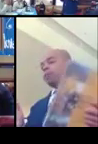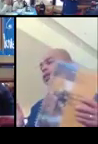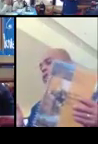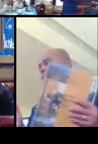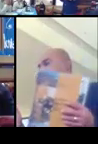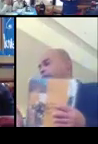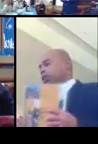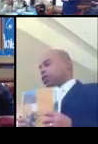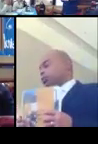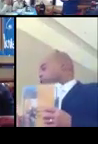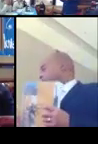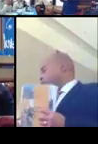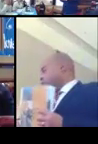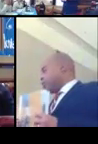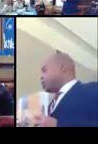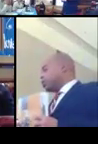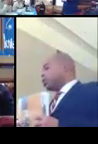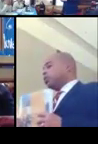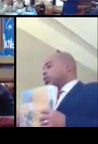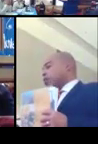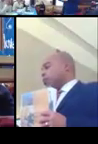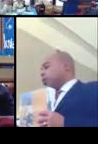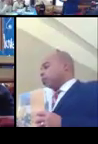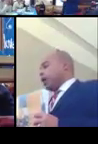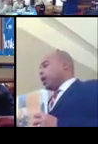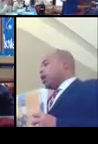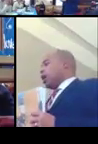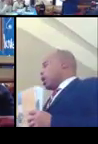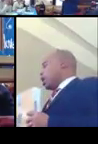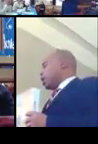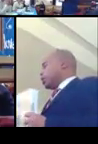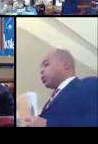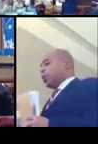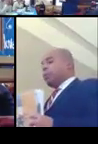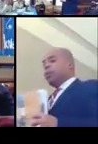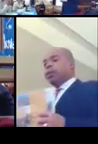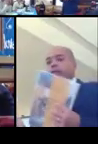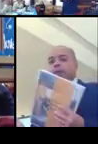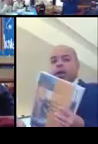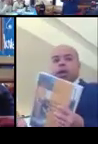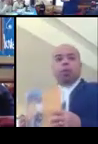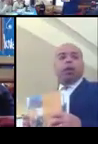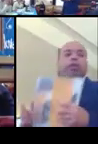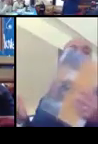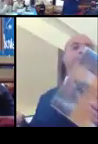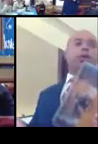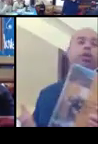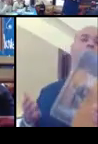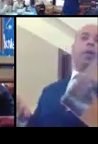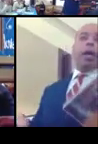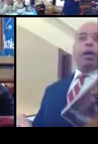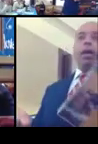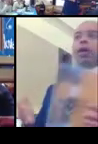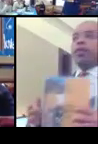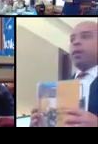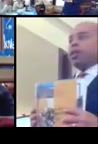our comprehensive plans, especially the more recent ones too, sustainability plan, the SLOOP, TMP, while those were